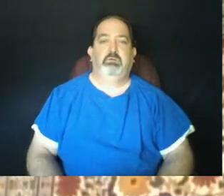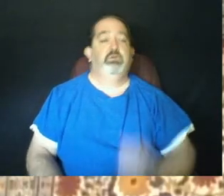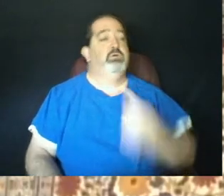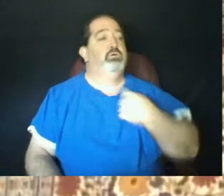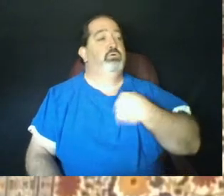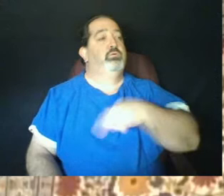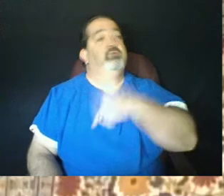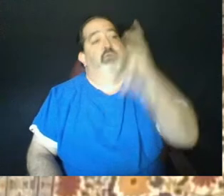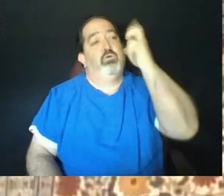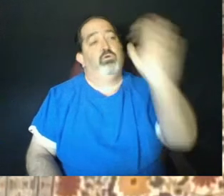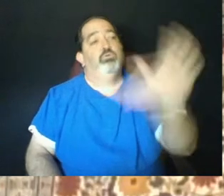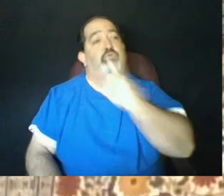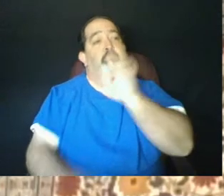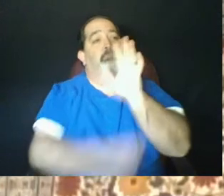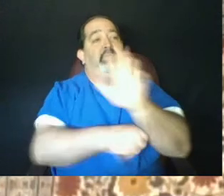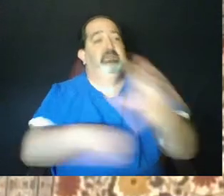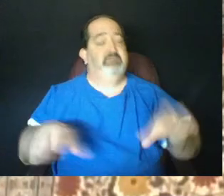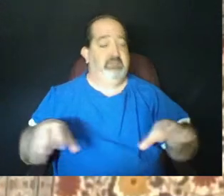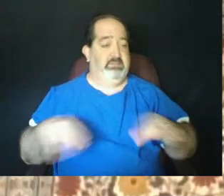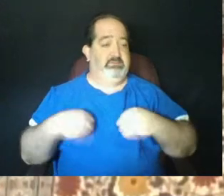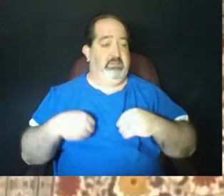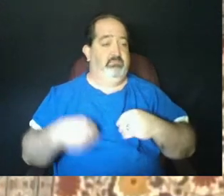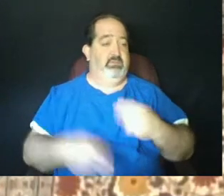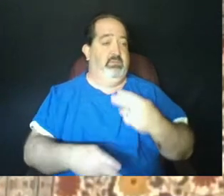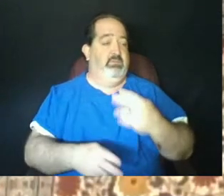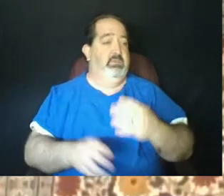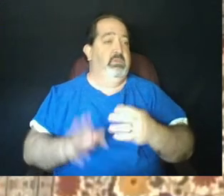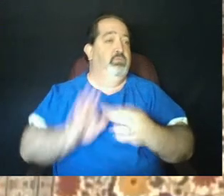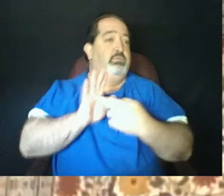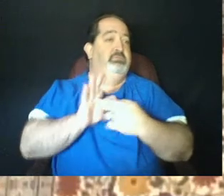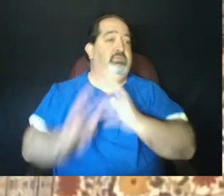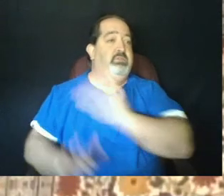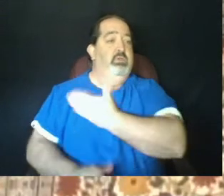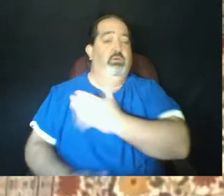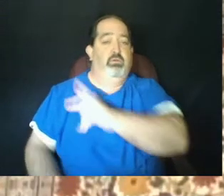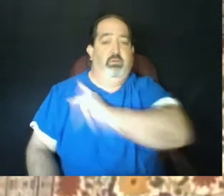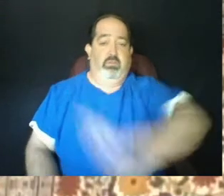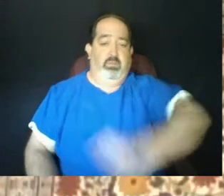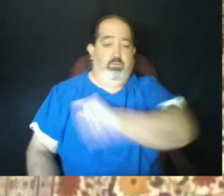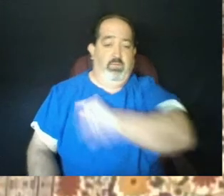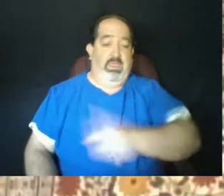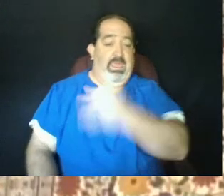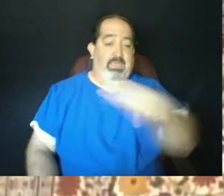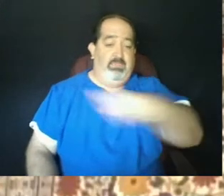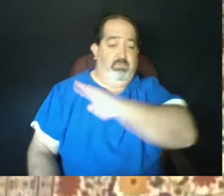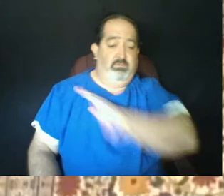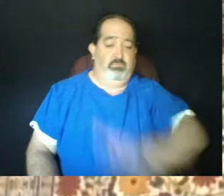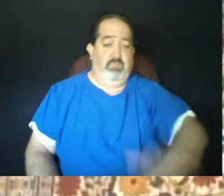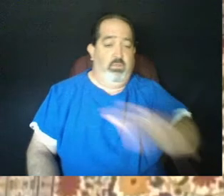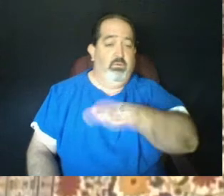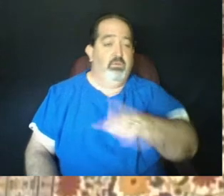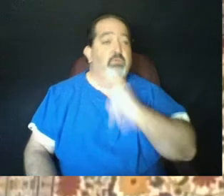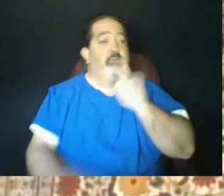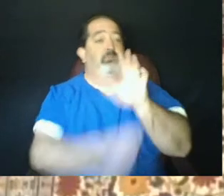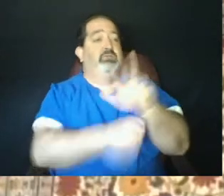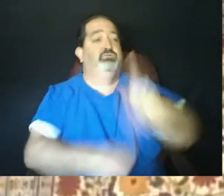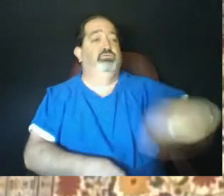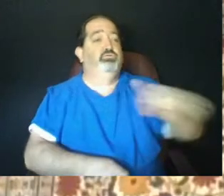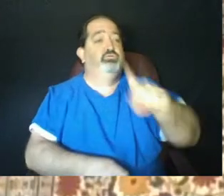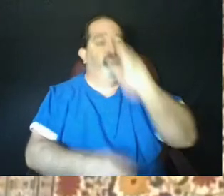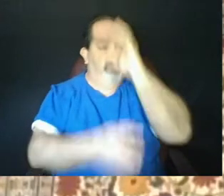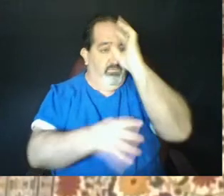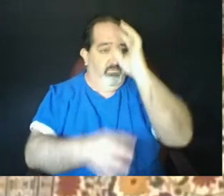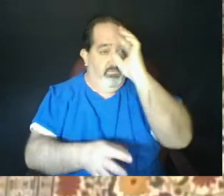We have heard your pledge and accept it in the name of our sovereigns and of this barony, and we pledge to you the faith and honor of the